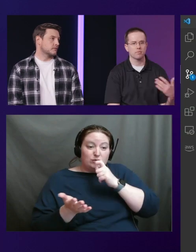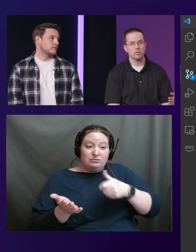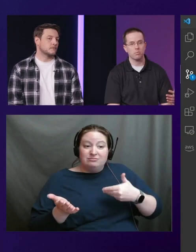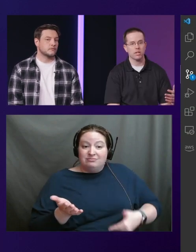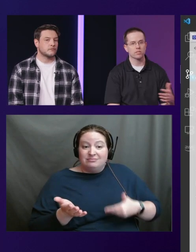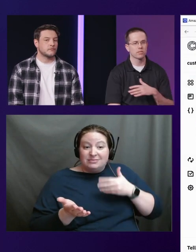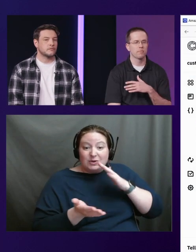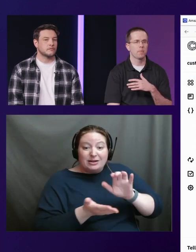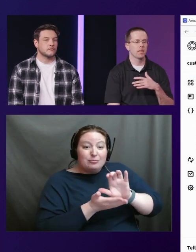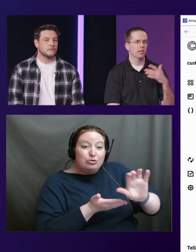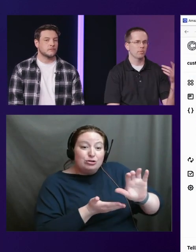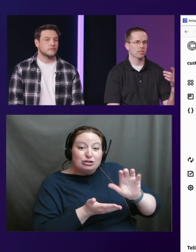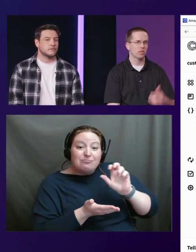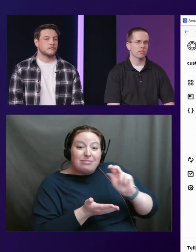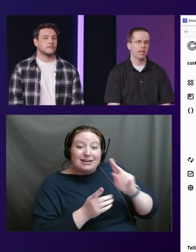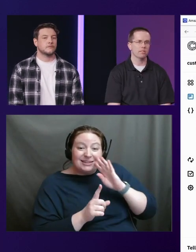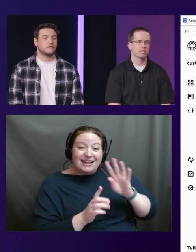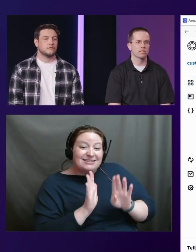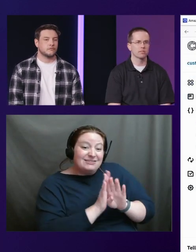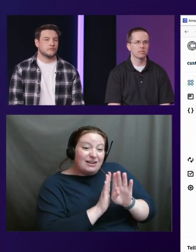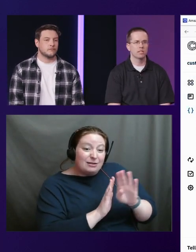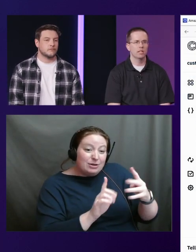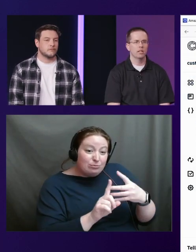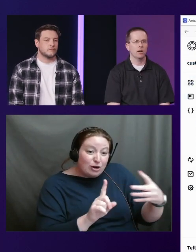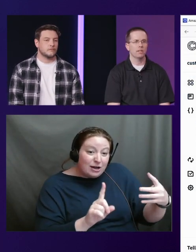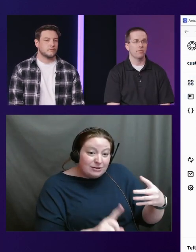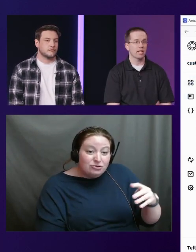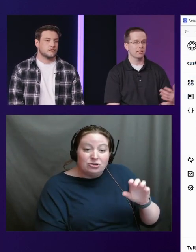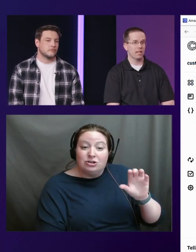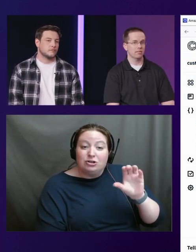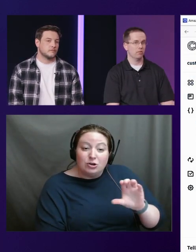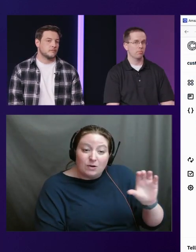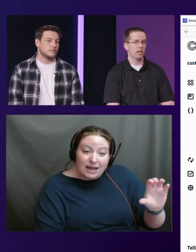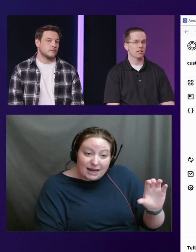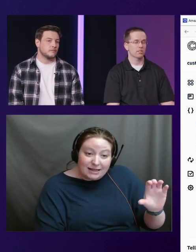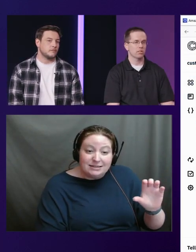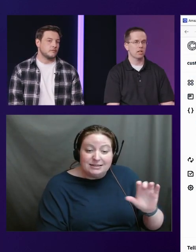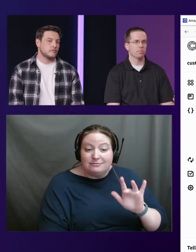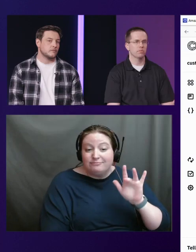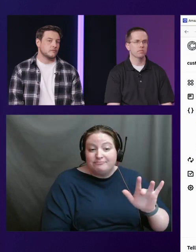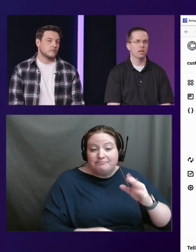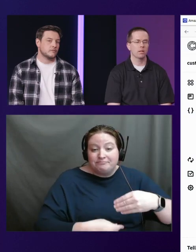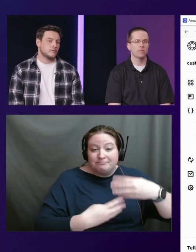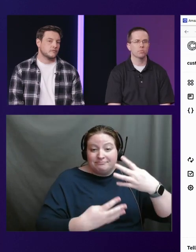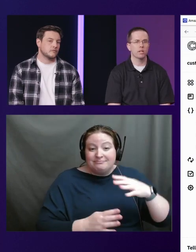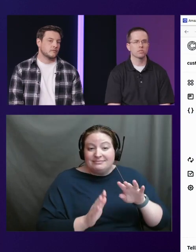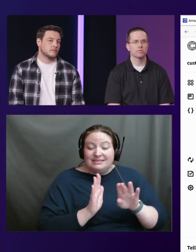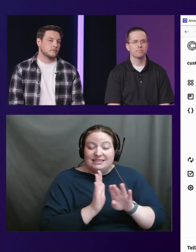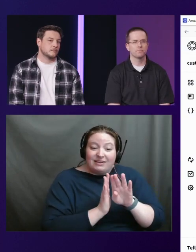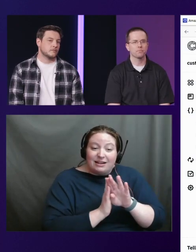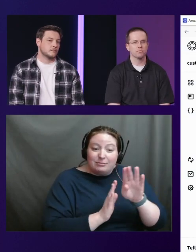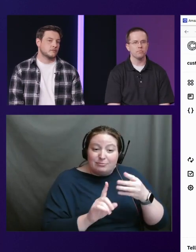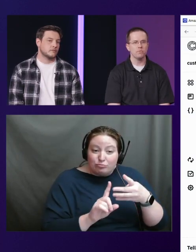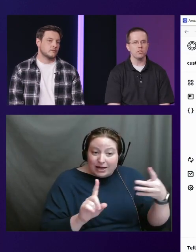to that development branch, go back to Code Catalyst. I'll navigate to that development branch I stood up, my feature